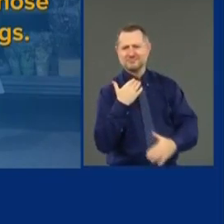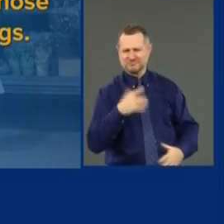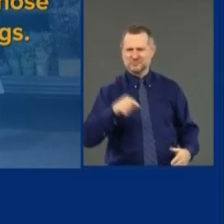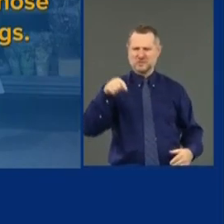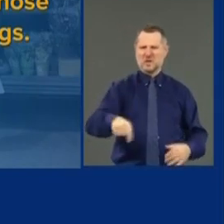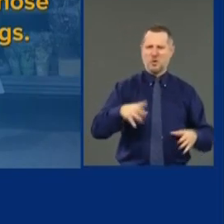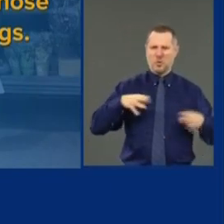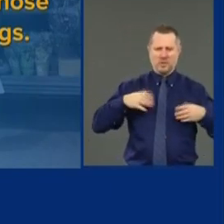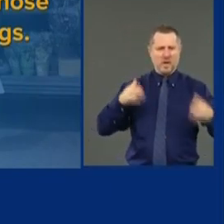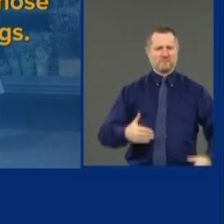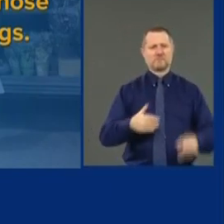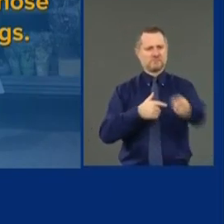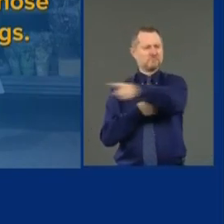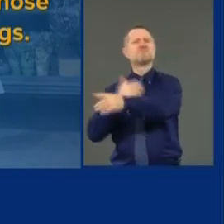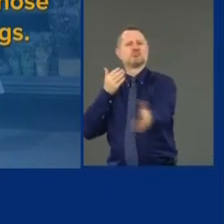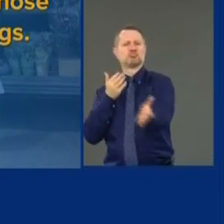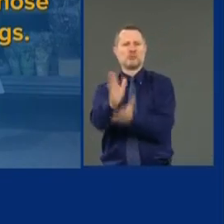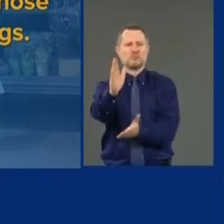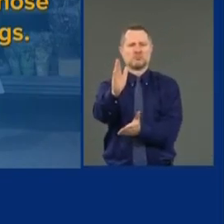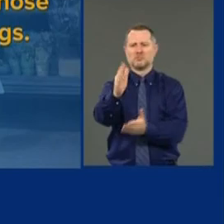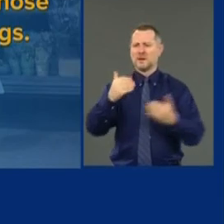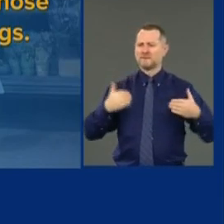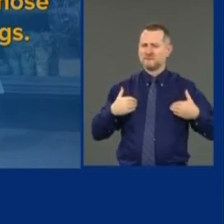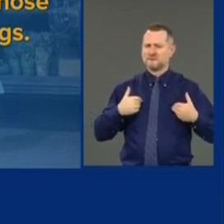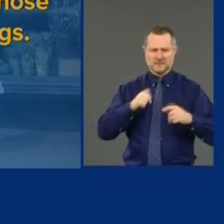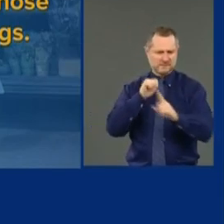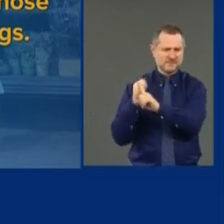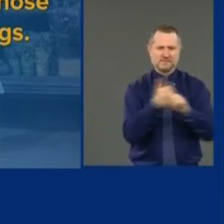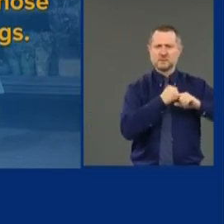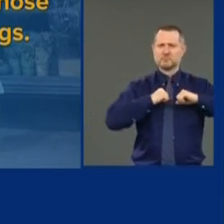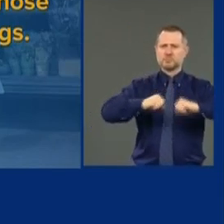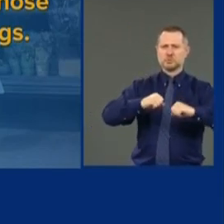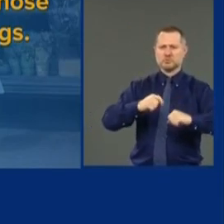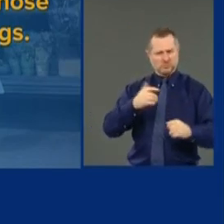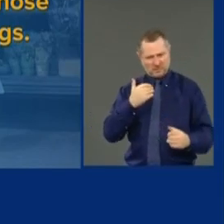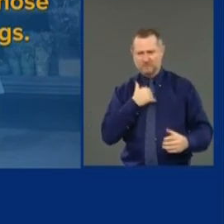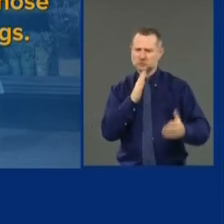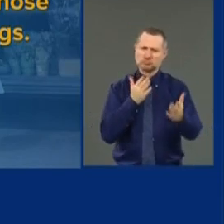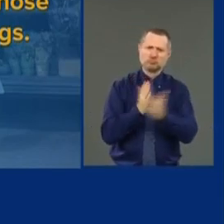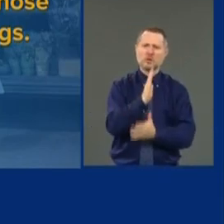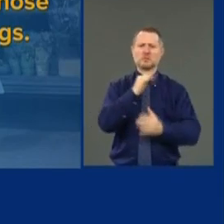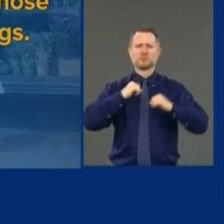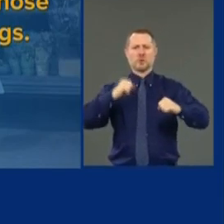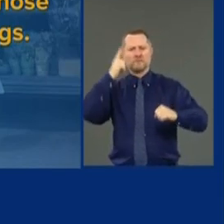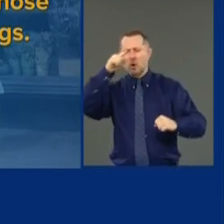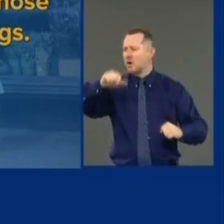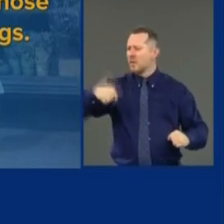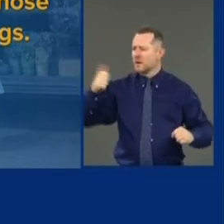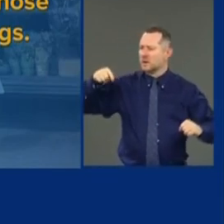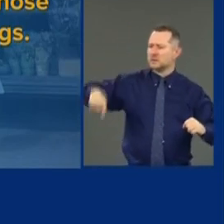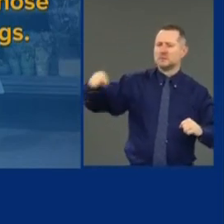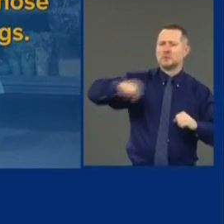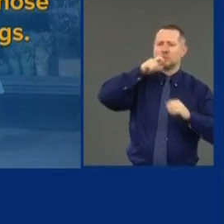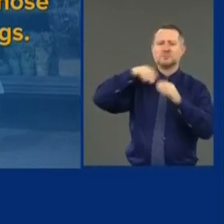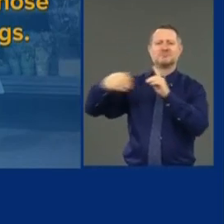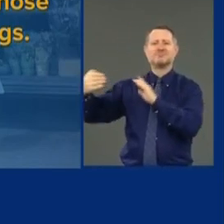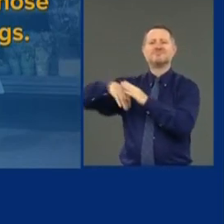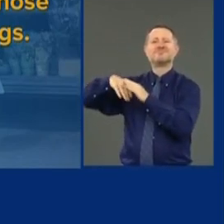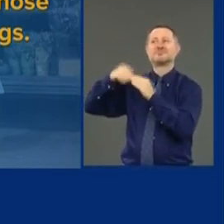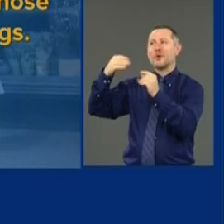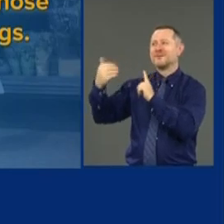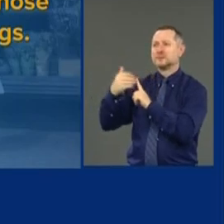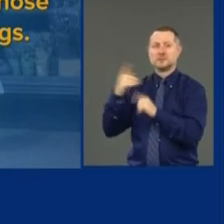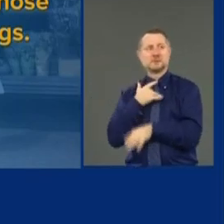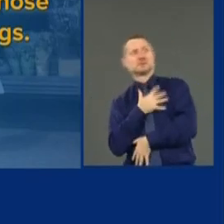protect themselves. That store owner has a right to protect the other patrons in that store. You don't want to